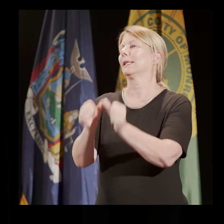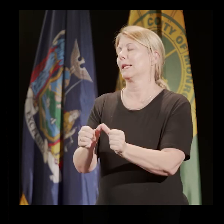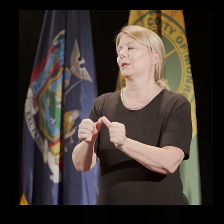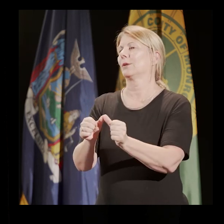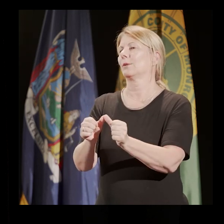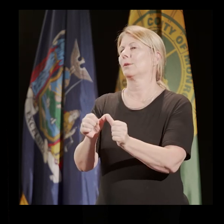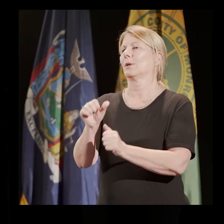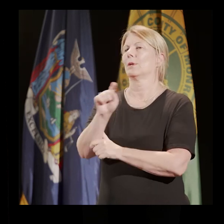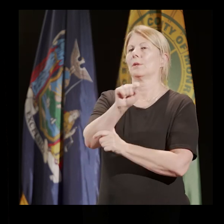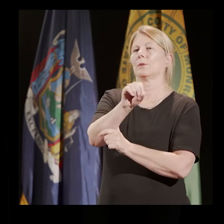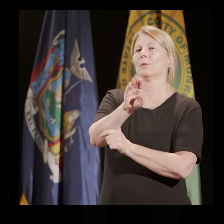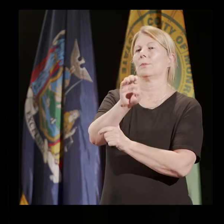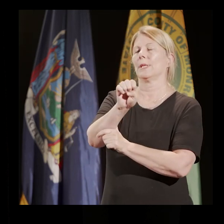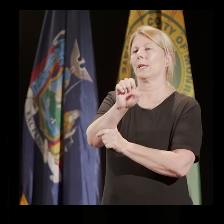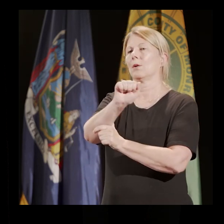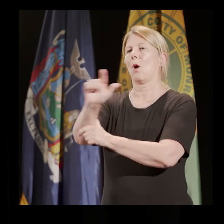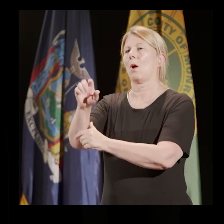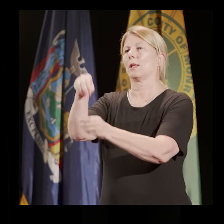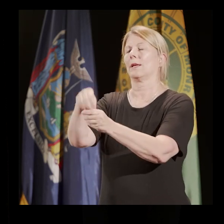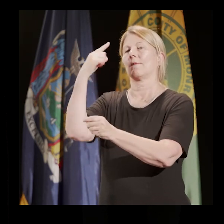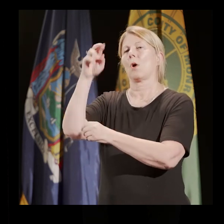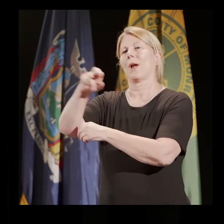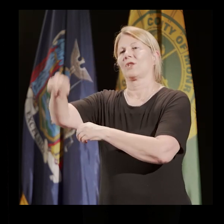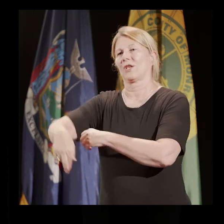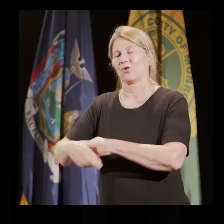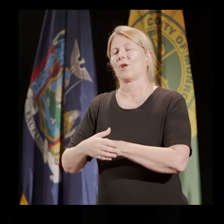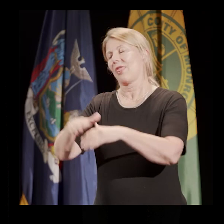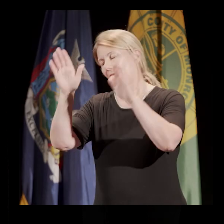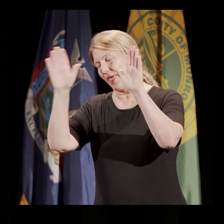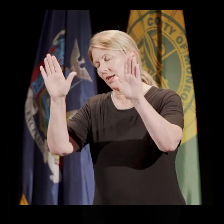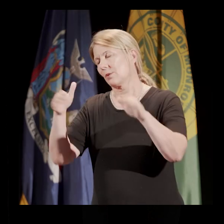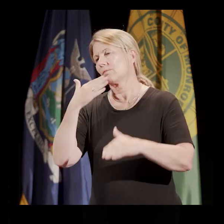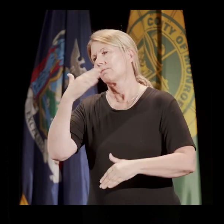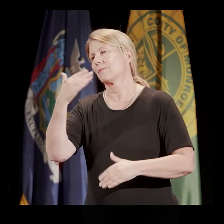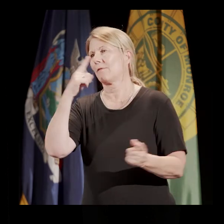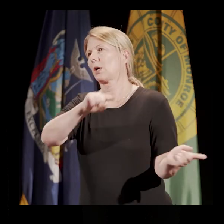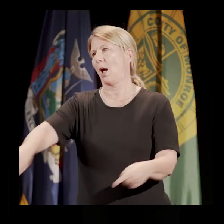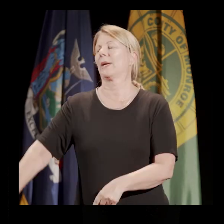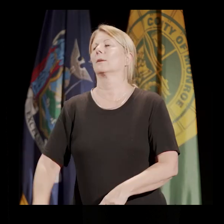all in for Rochester. Thank you all for coming out and have a great day.